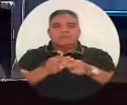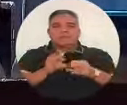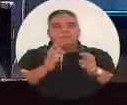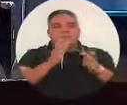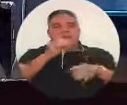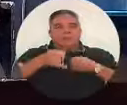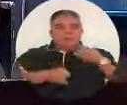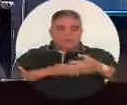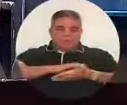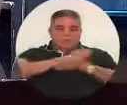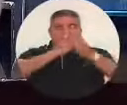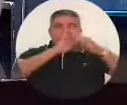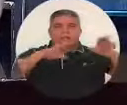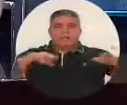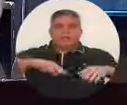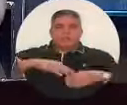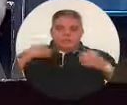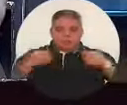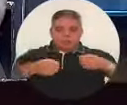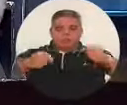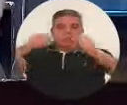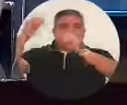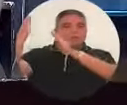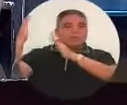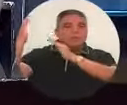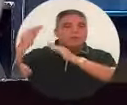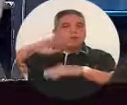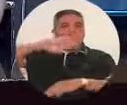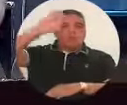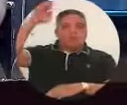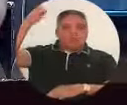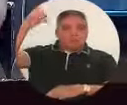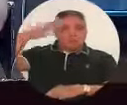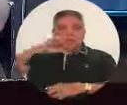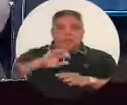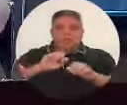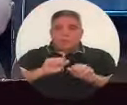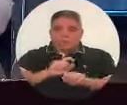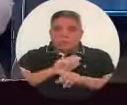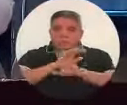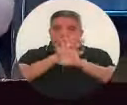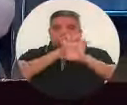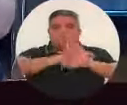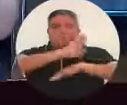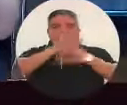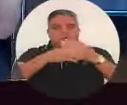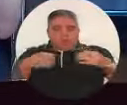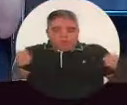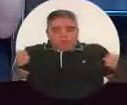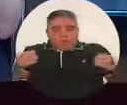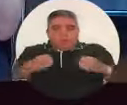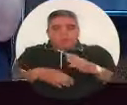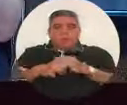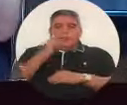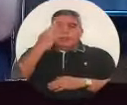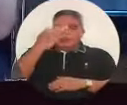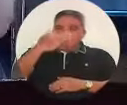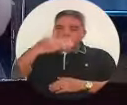name. Joy and peace, strength and hope, grace that